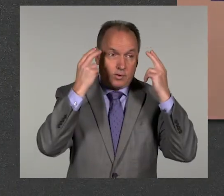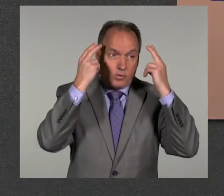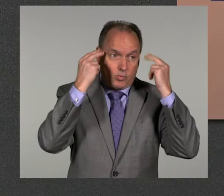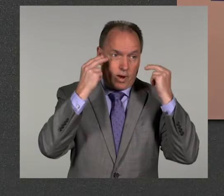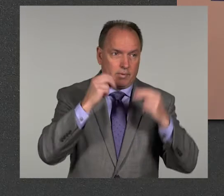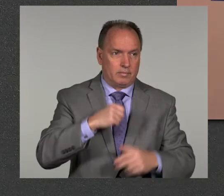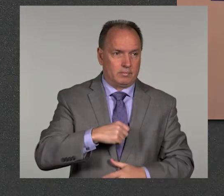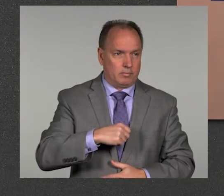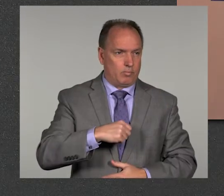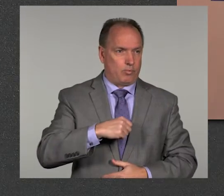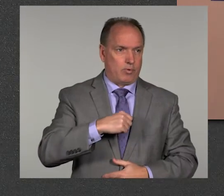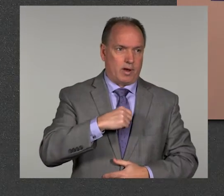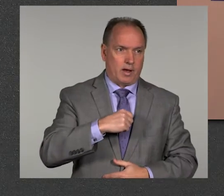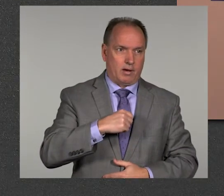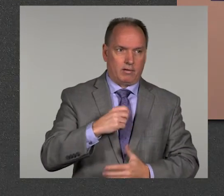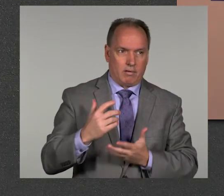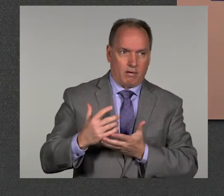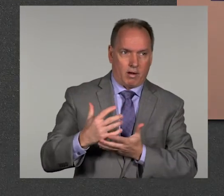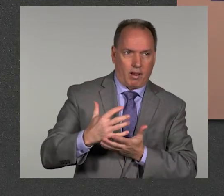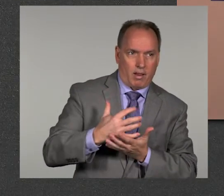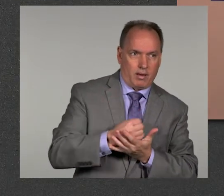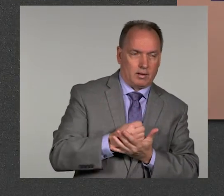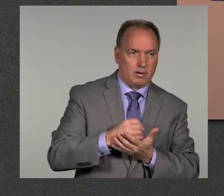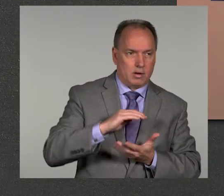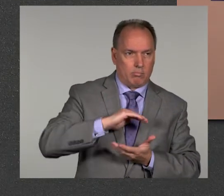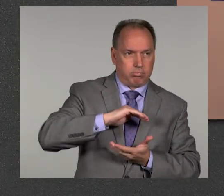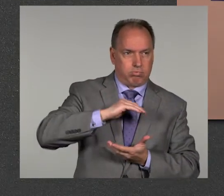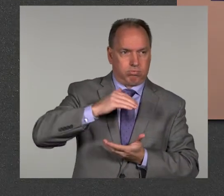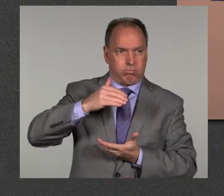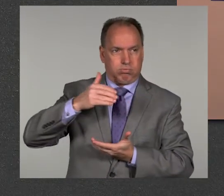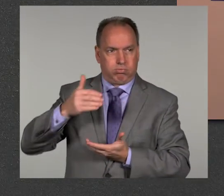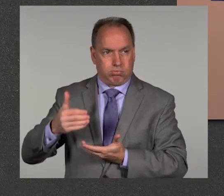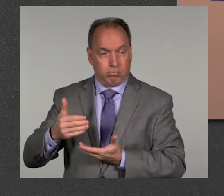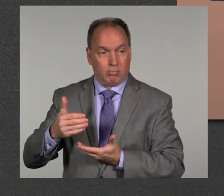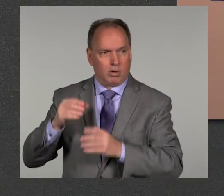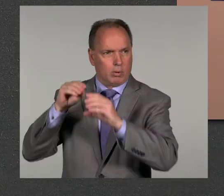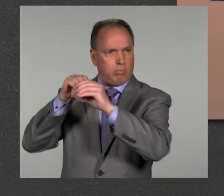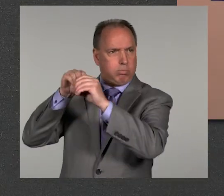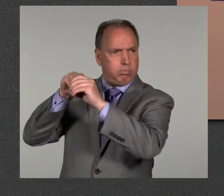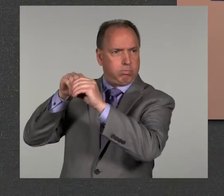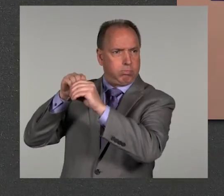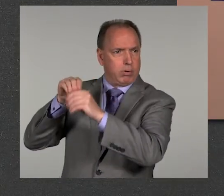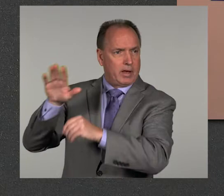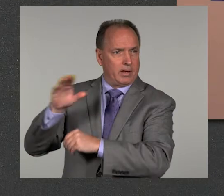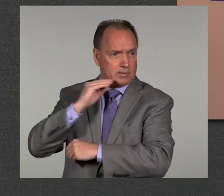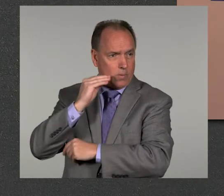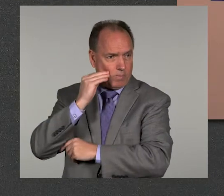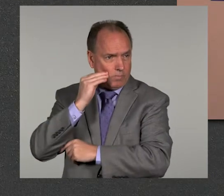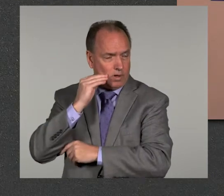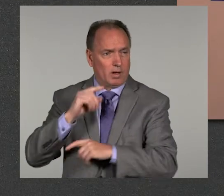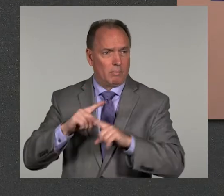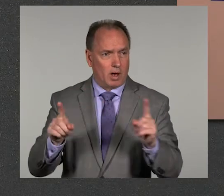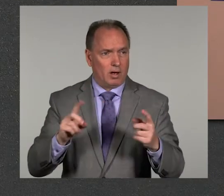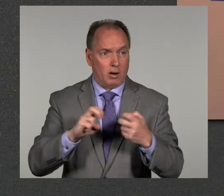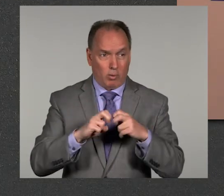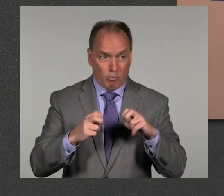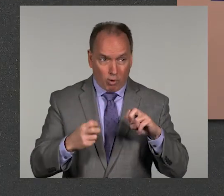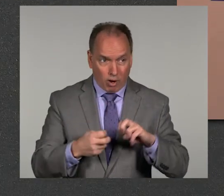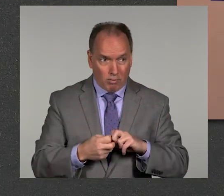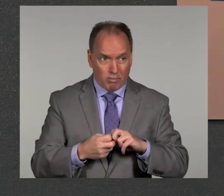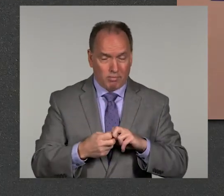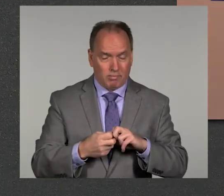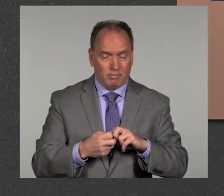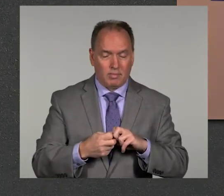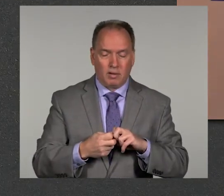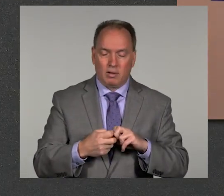Rabbit was proud of his collection and burrowed it away in his cozy hole. But Rabbit had a problem,